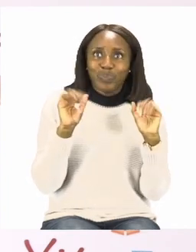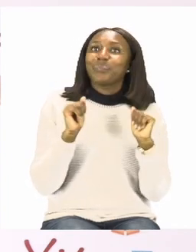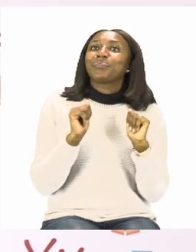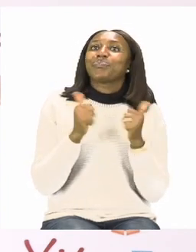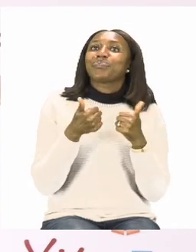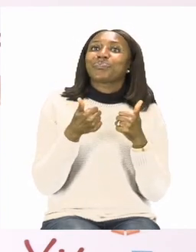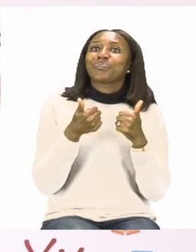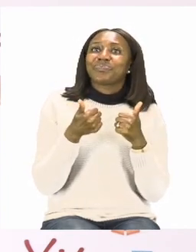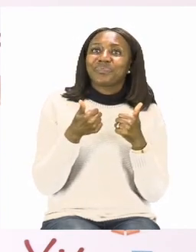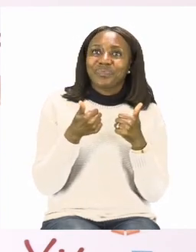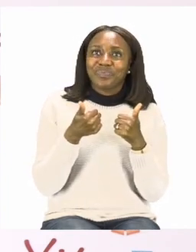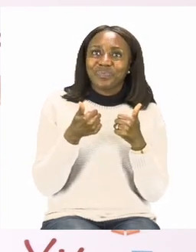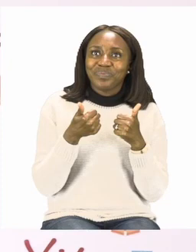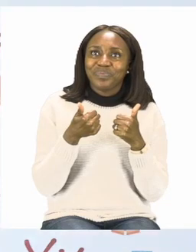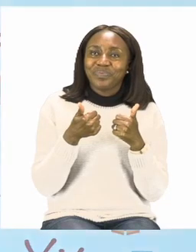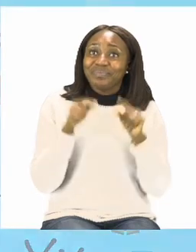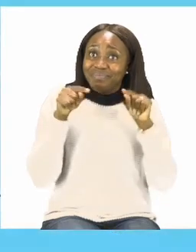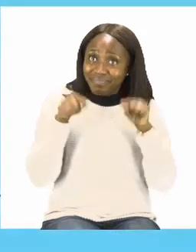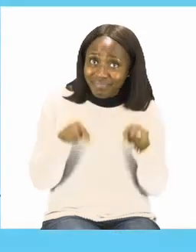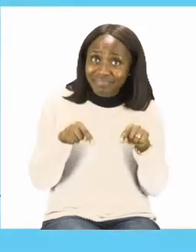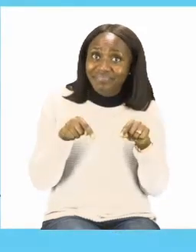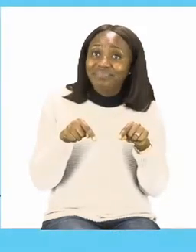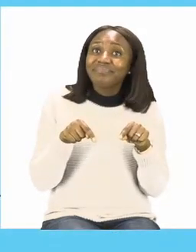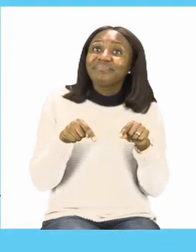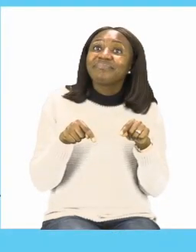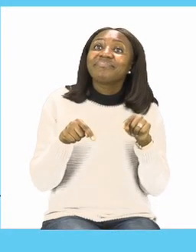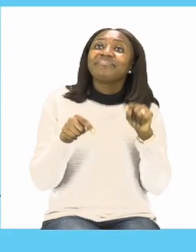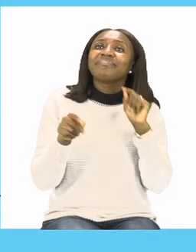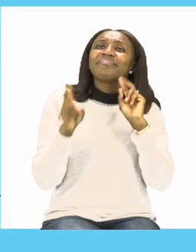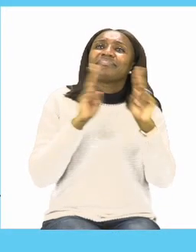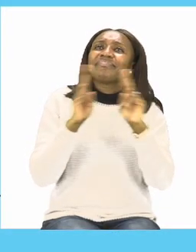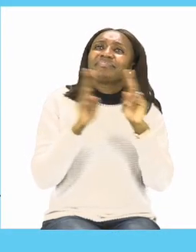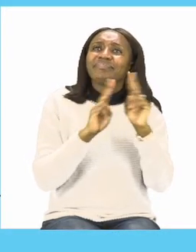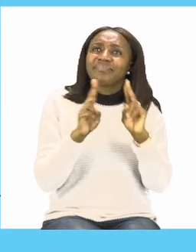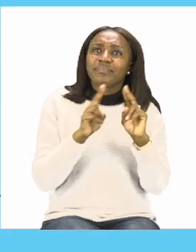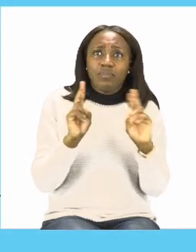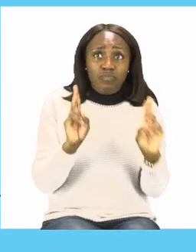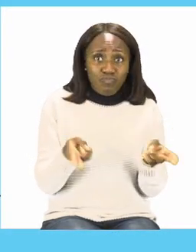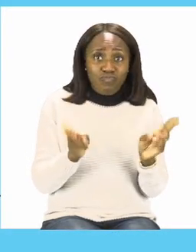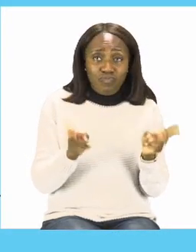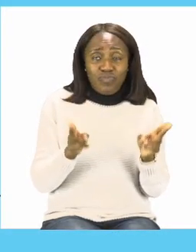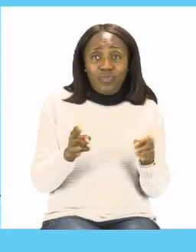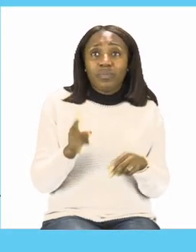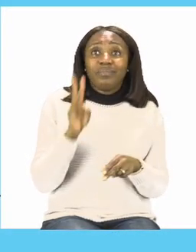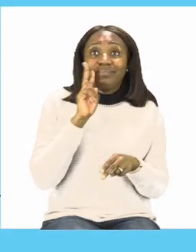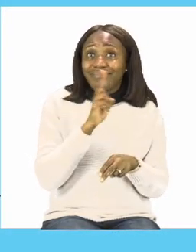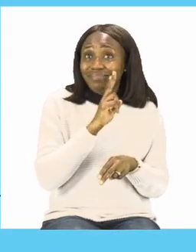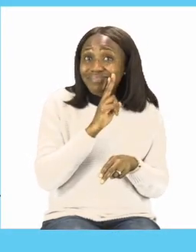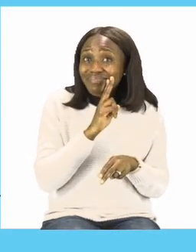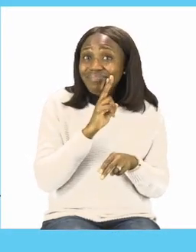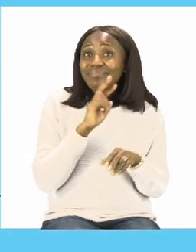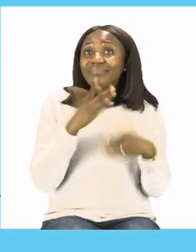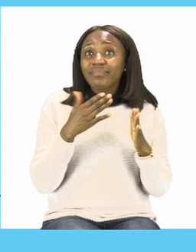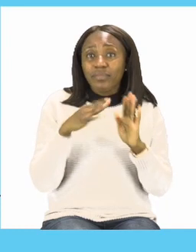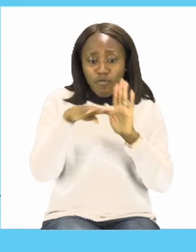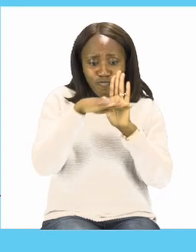anything else. For today's lesson, we will be talking about regular verbs